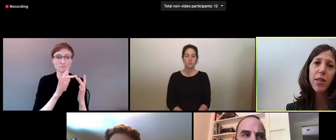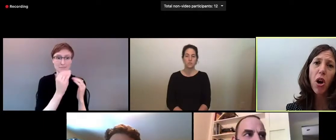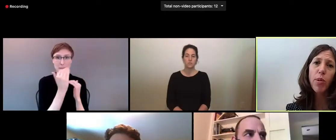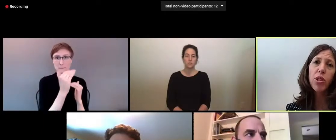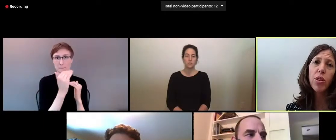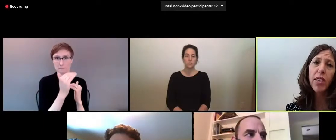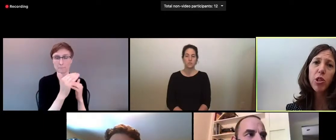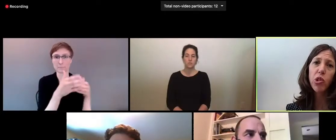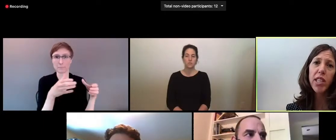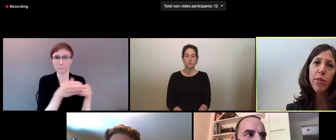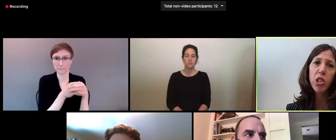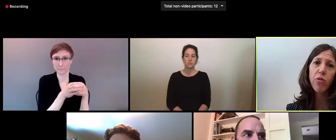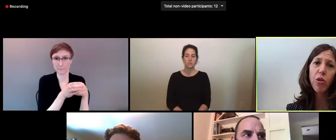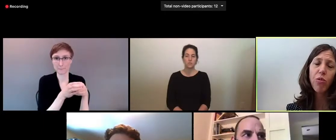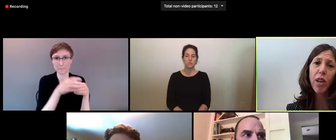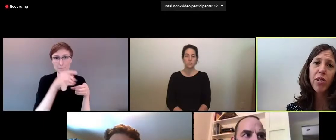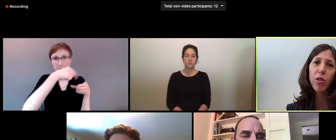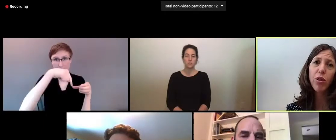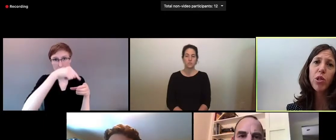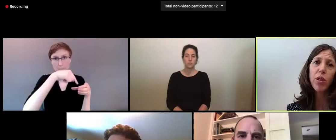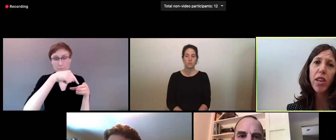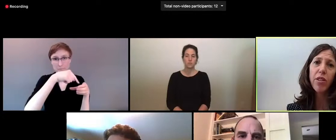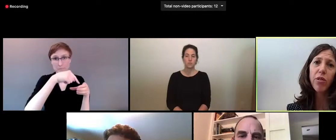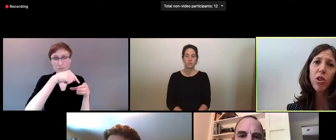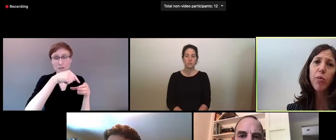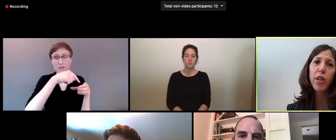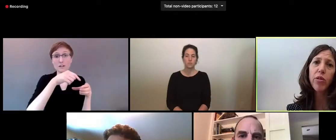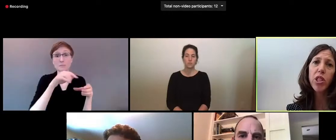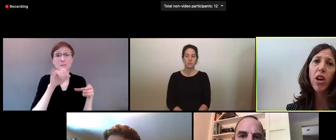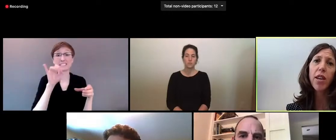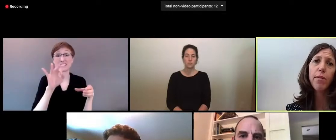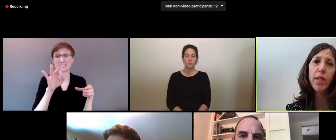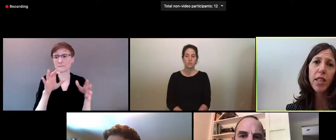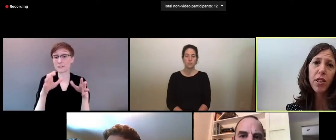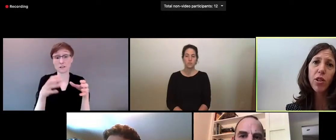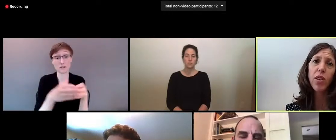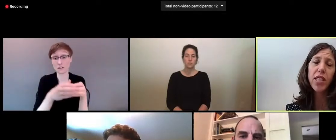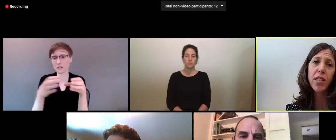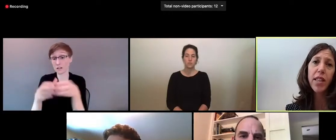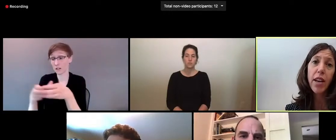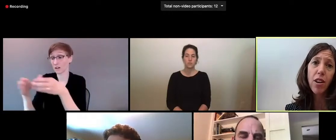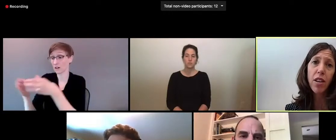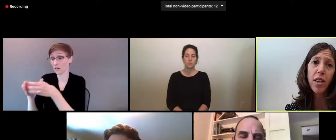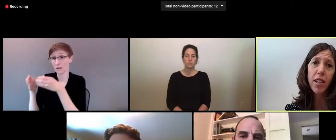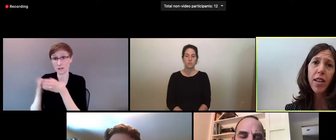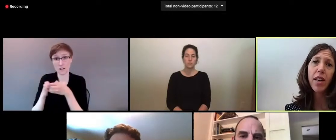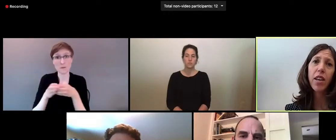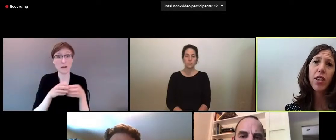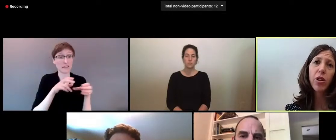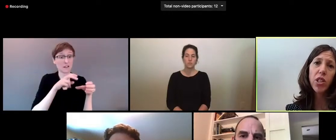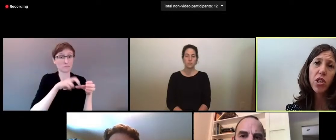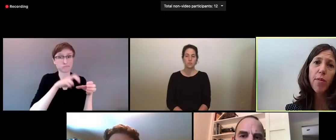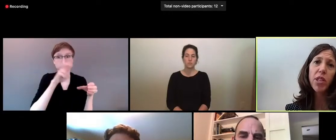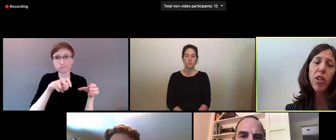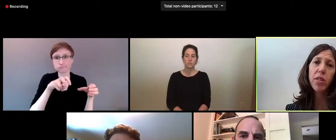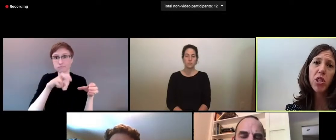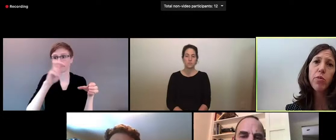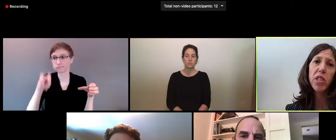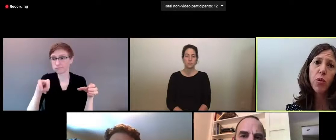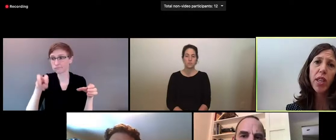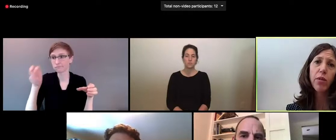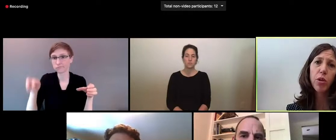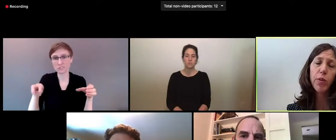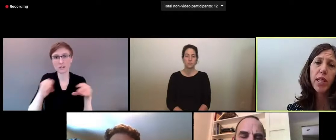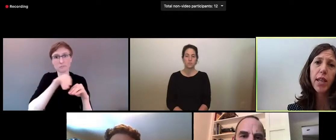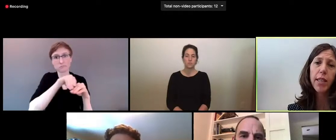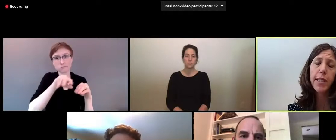It means the opportunity for transmission from one group to another group and over time, you know, isn't there. You can stop the